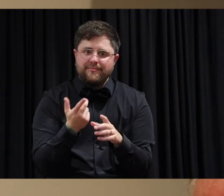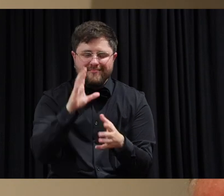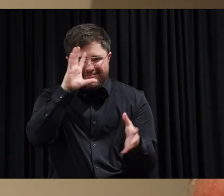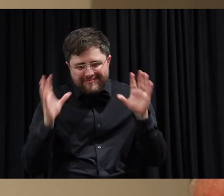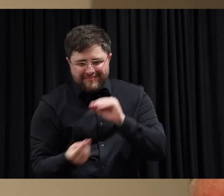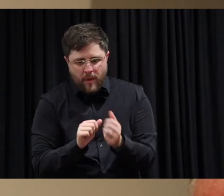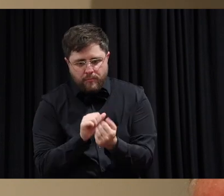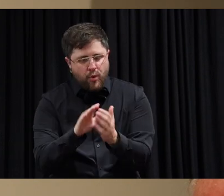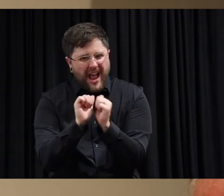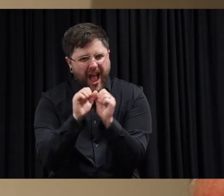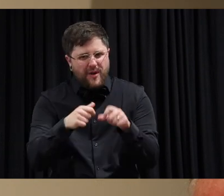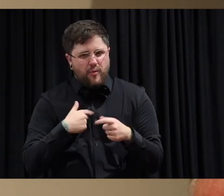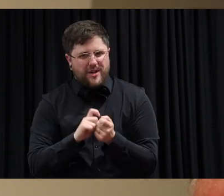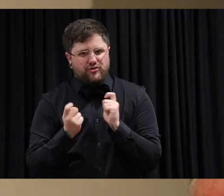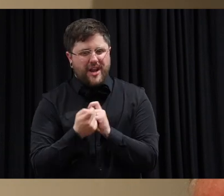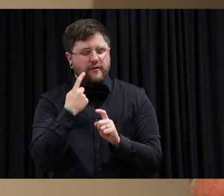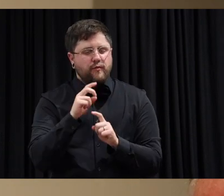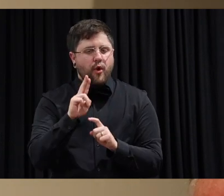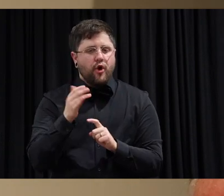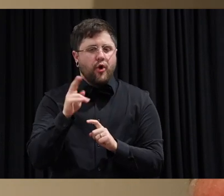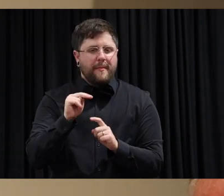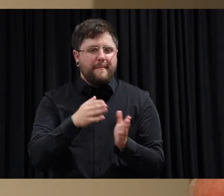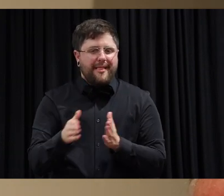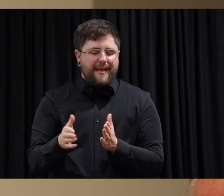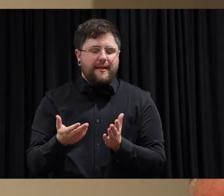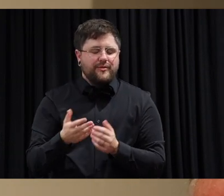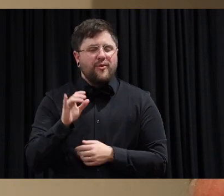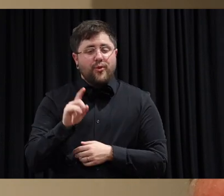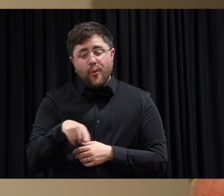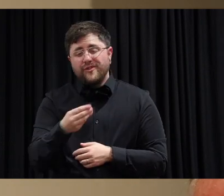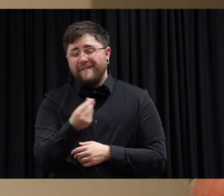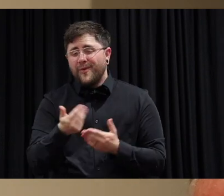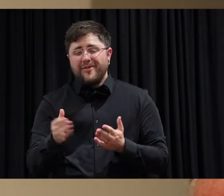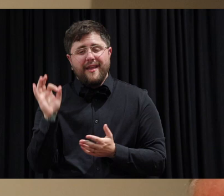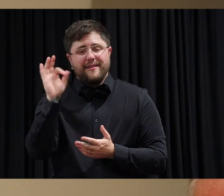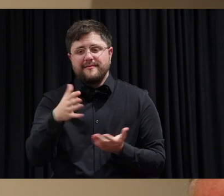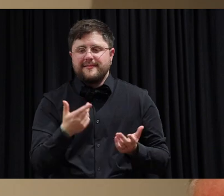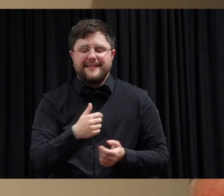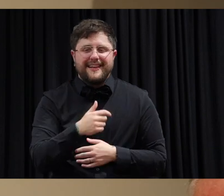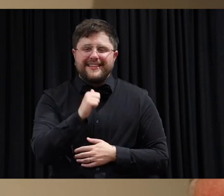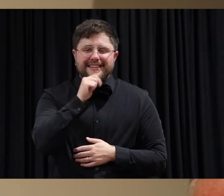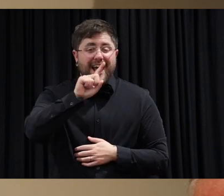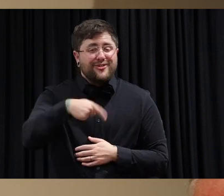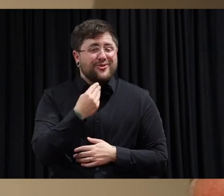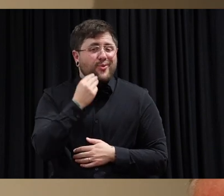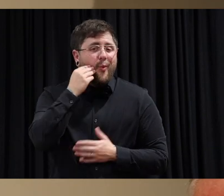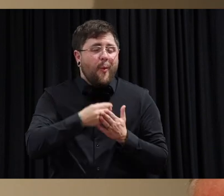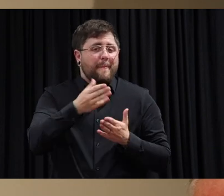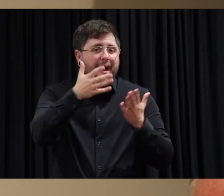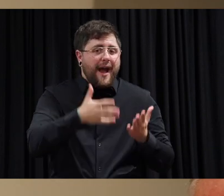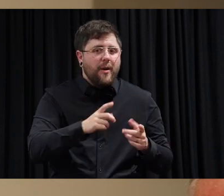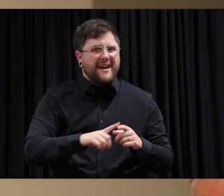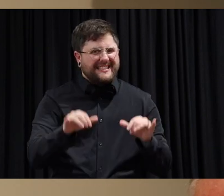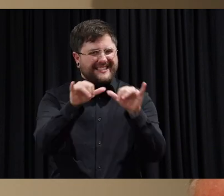kind of approach to urban planning. But those are just a couple of things. It's not just the home buyer, but